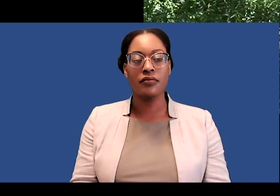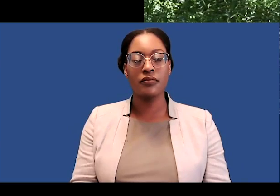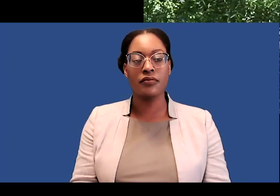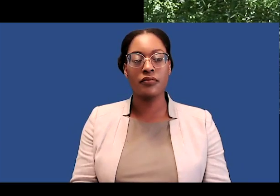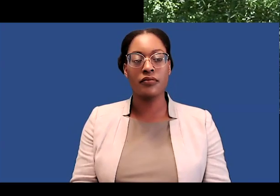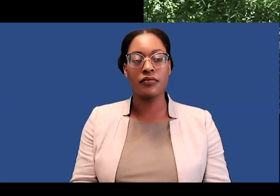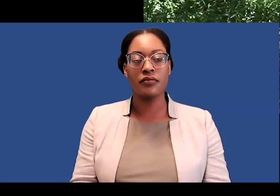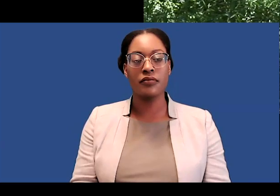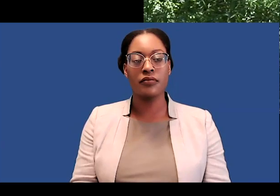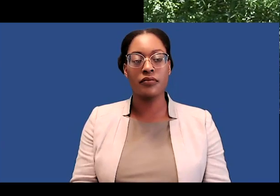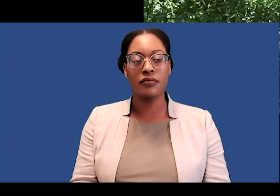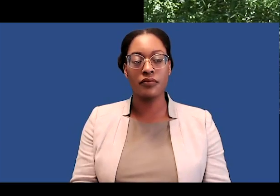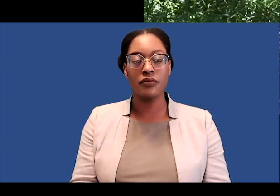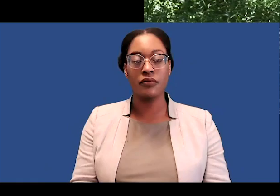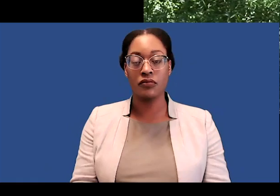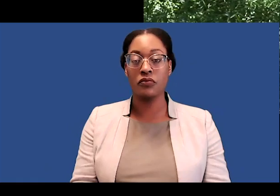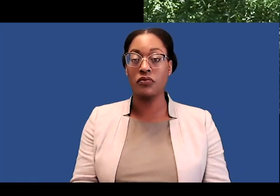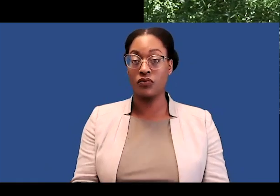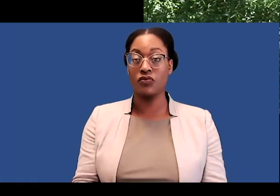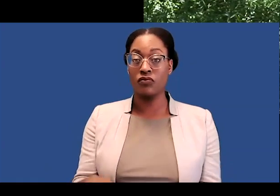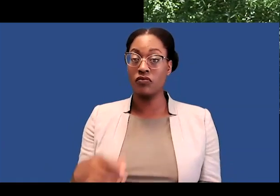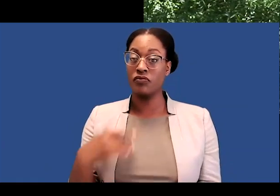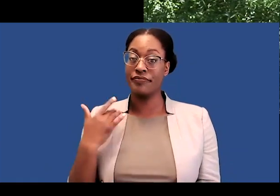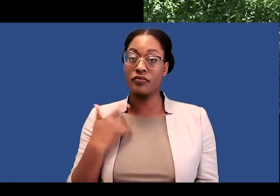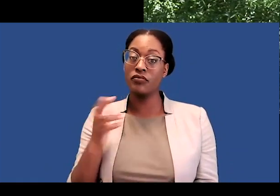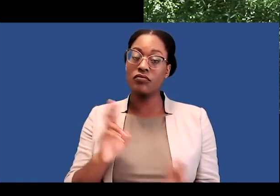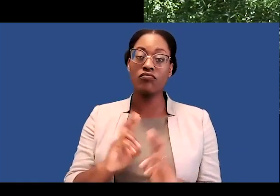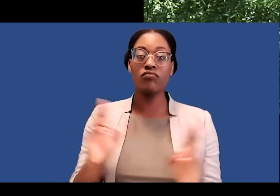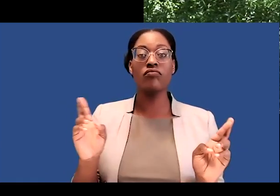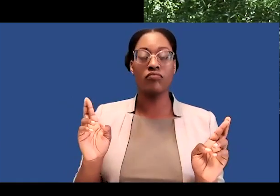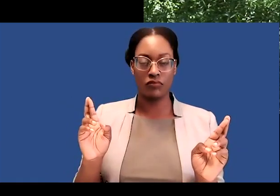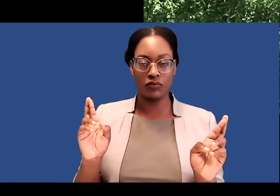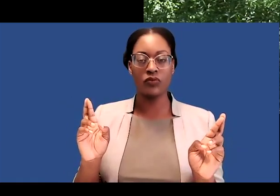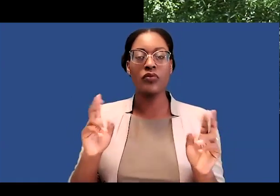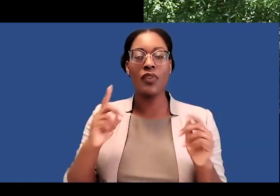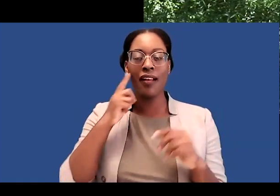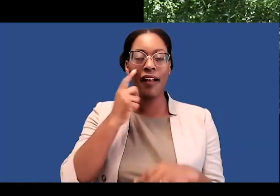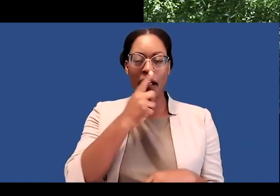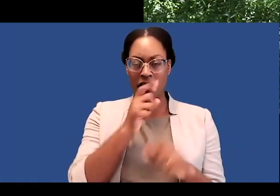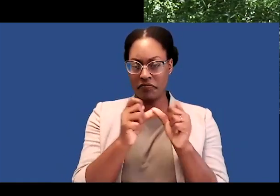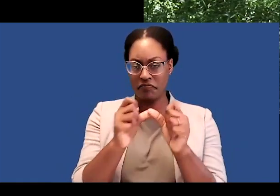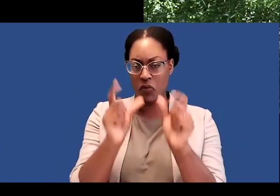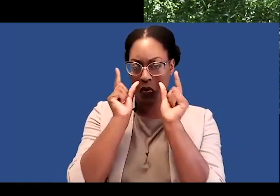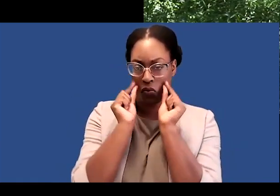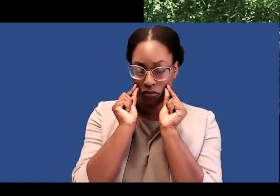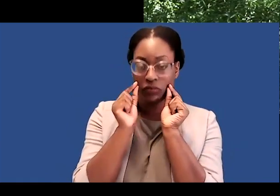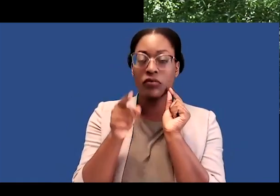When you're ready, keeping the eyes closed, slowly roll up into a comfortable meditative